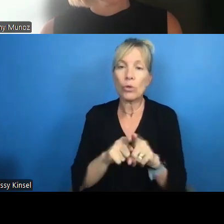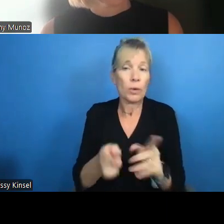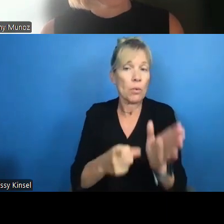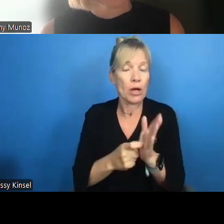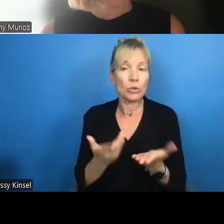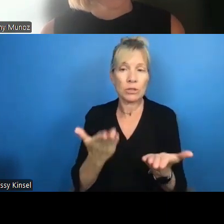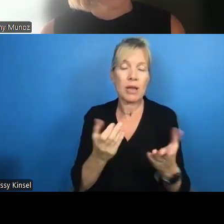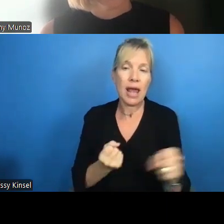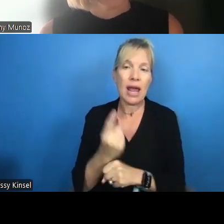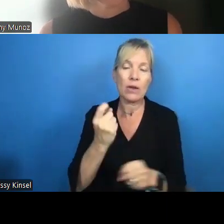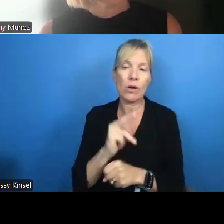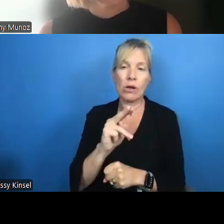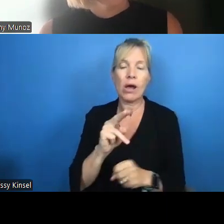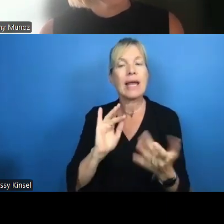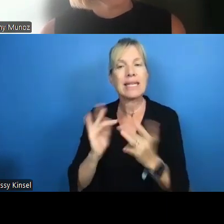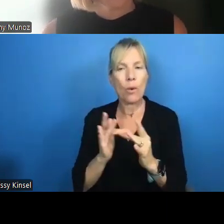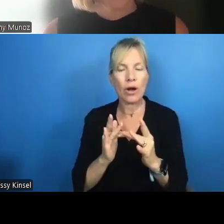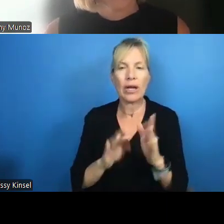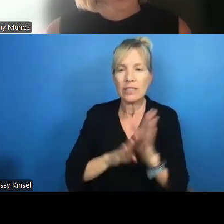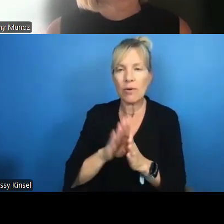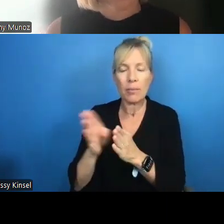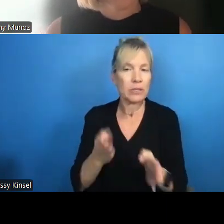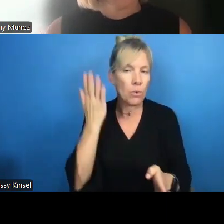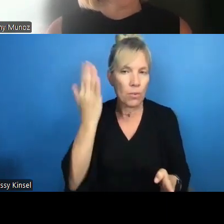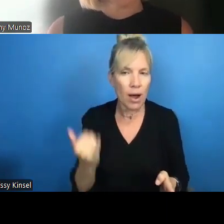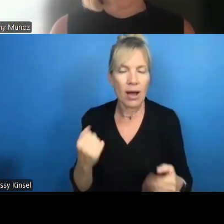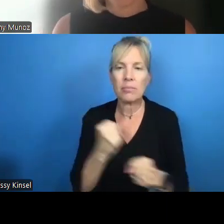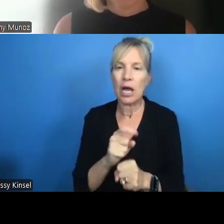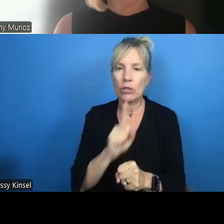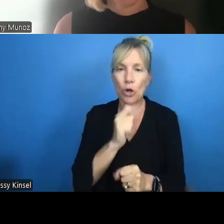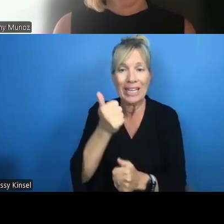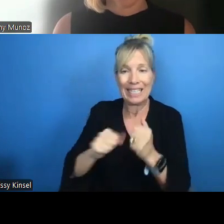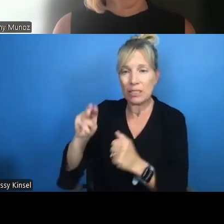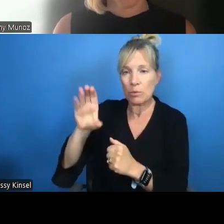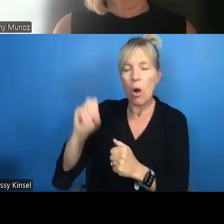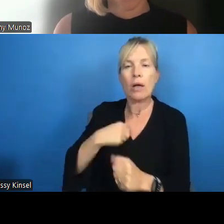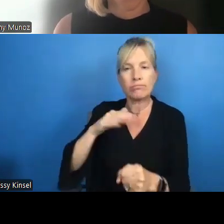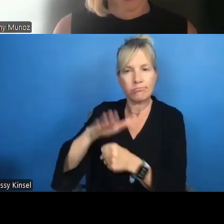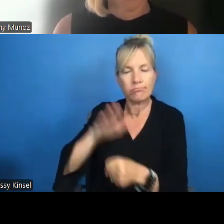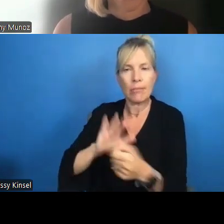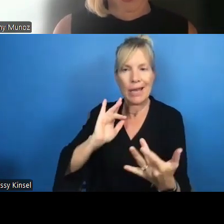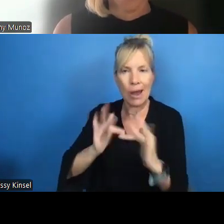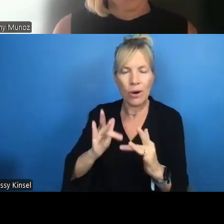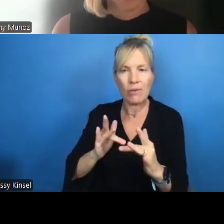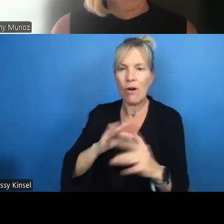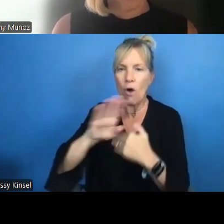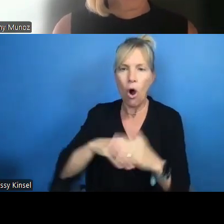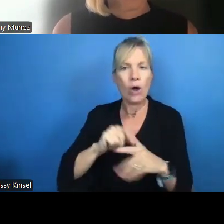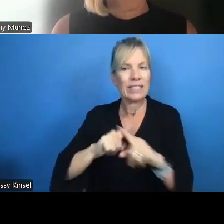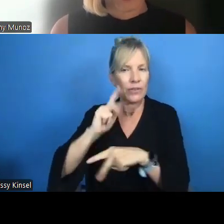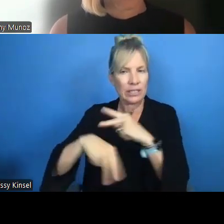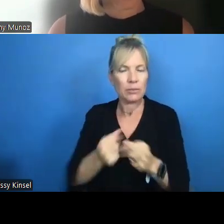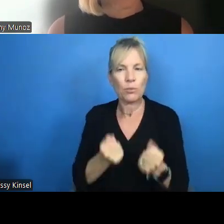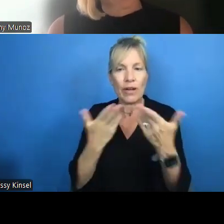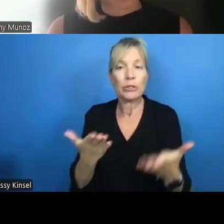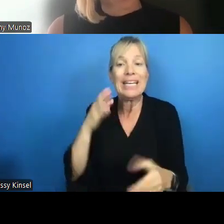submit annual network development plans to ensure that each MCO has an adequate network of all provider types